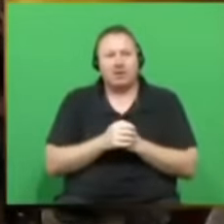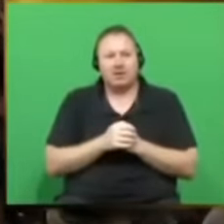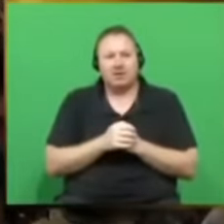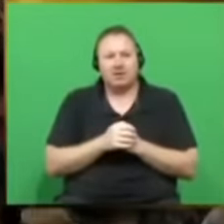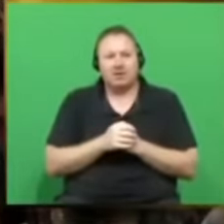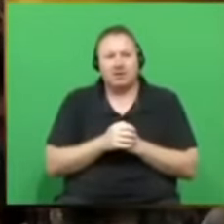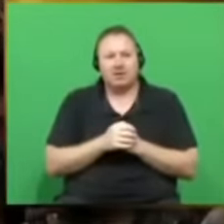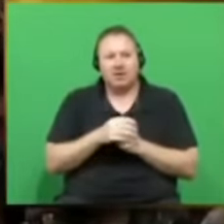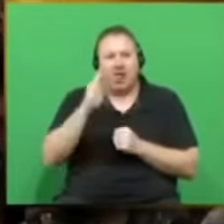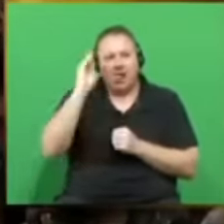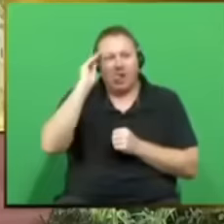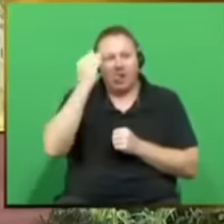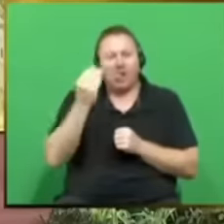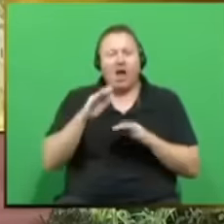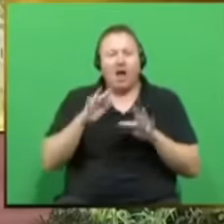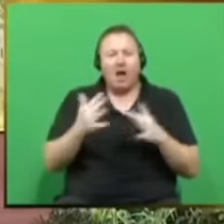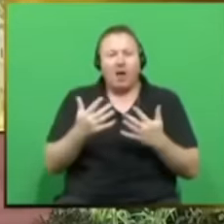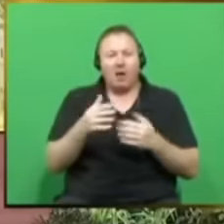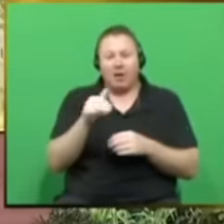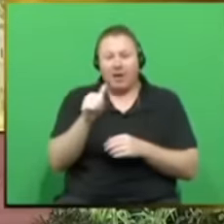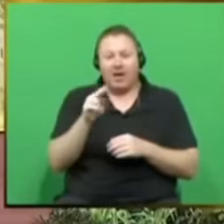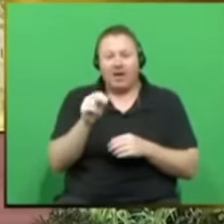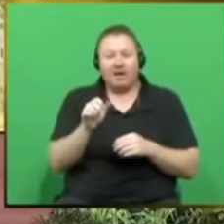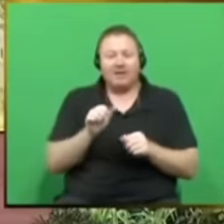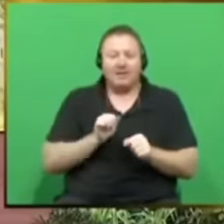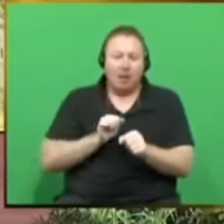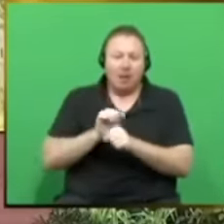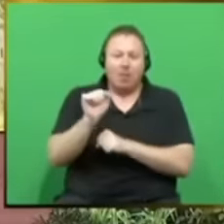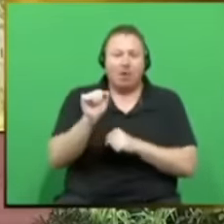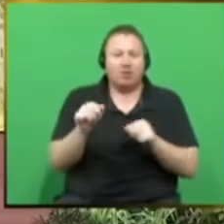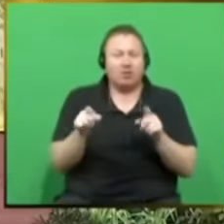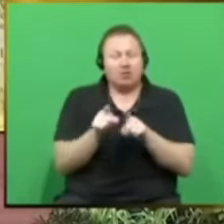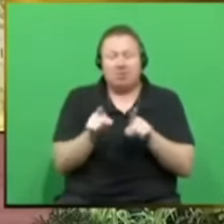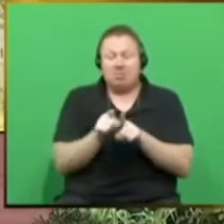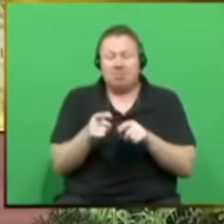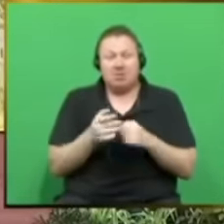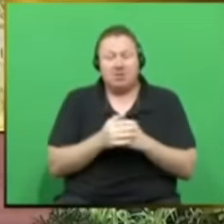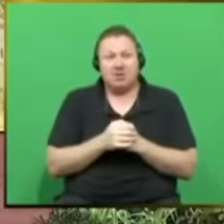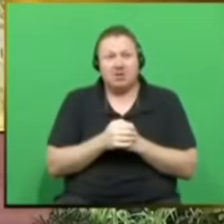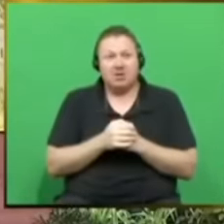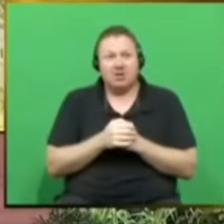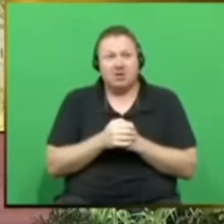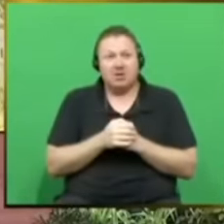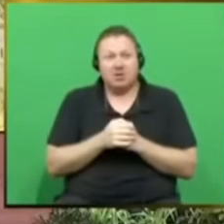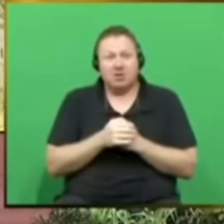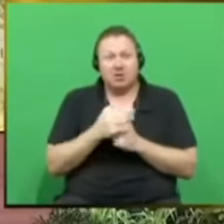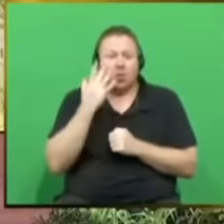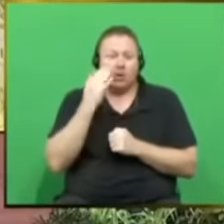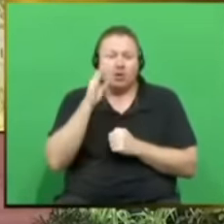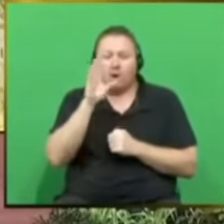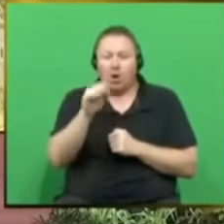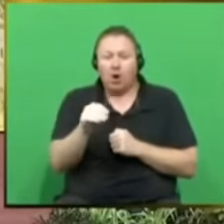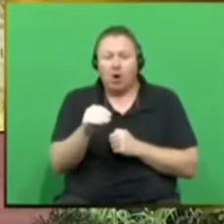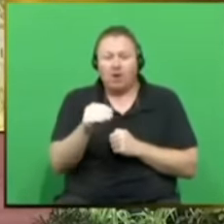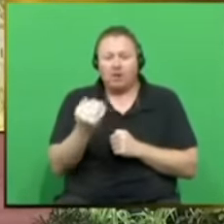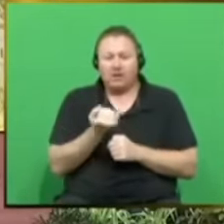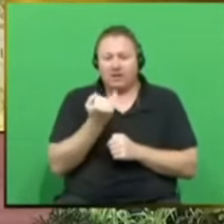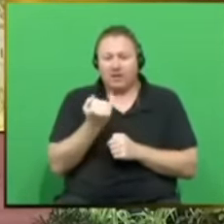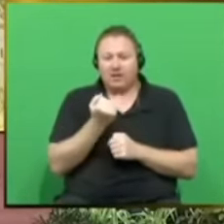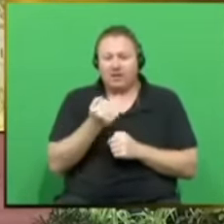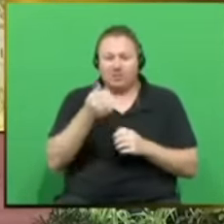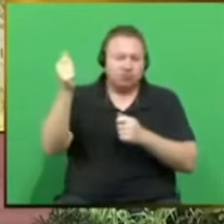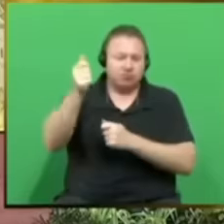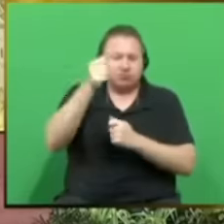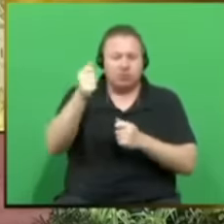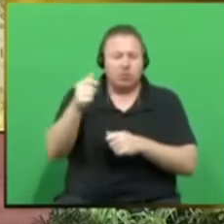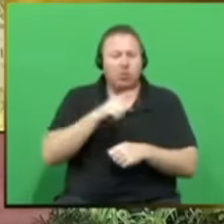And it's interesting how the ANC opposed this like anything. But when you ask those individuals standing outside with their banners,